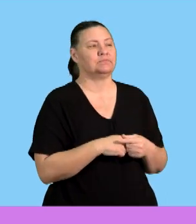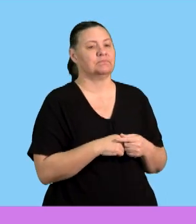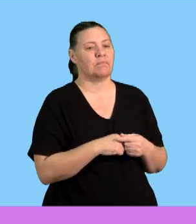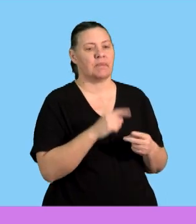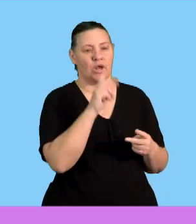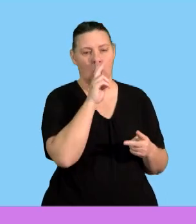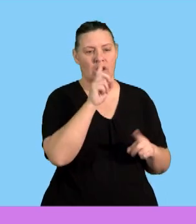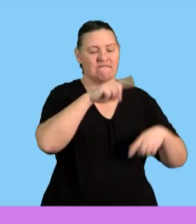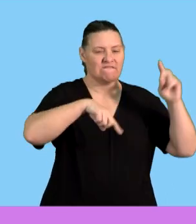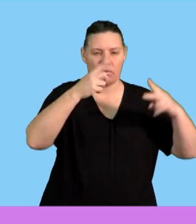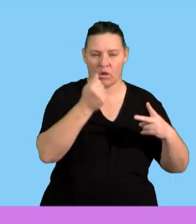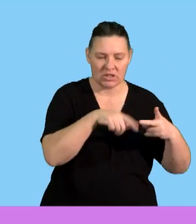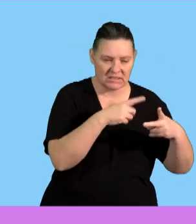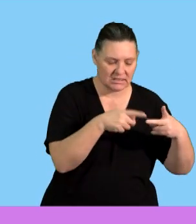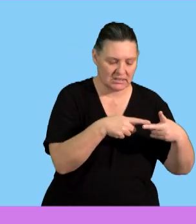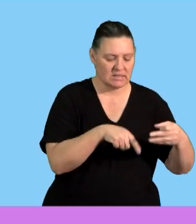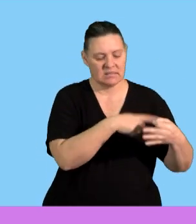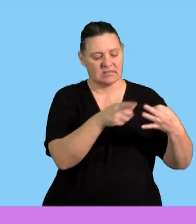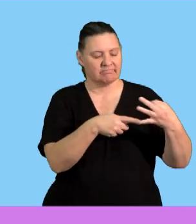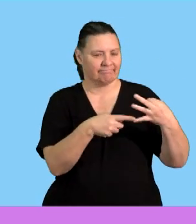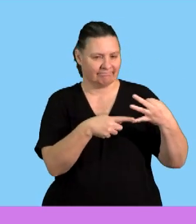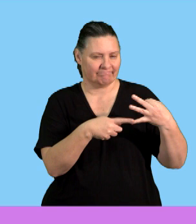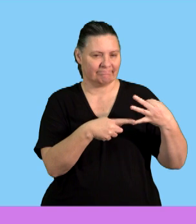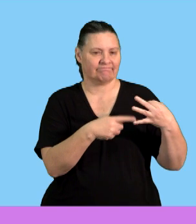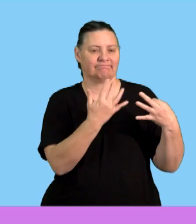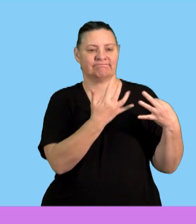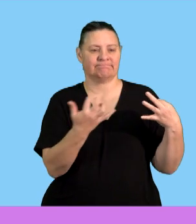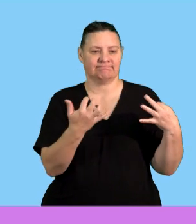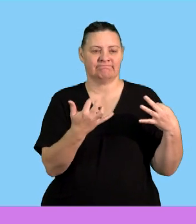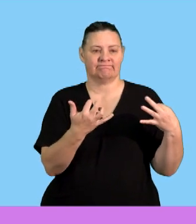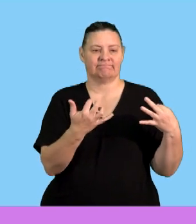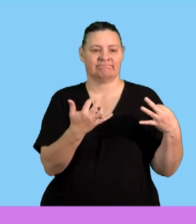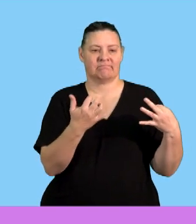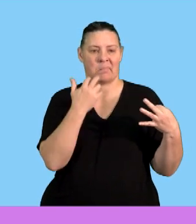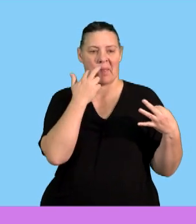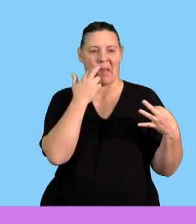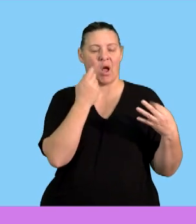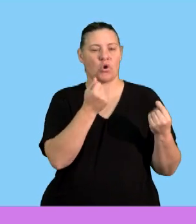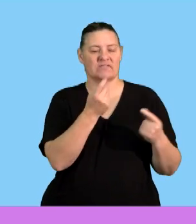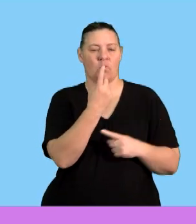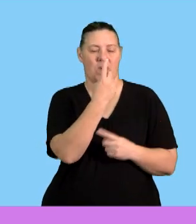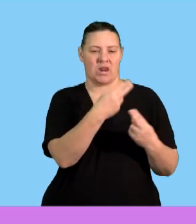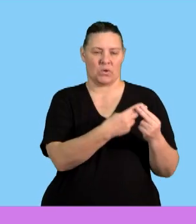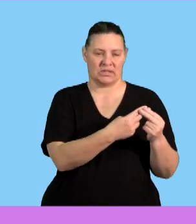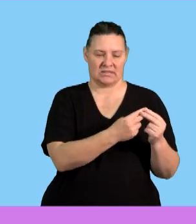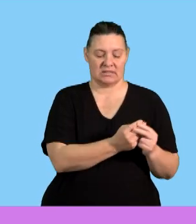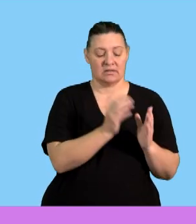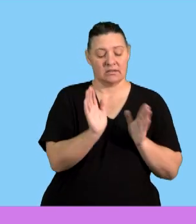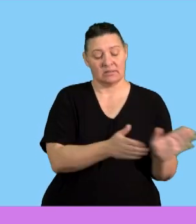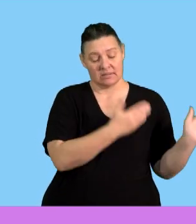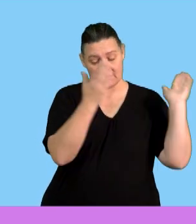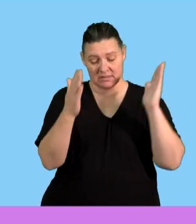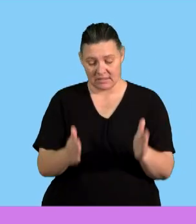at variable cost, and then we calculated the cost price per unit. After that,